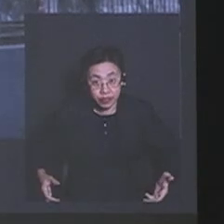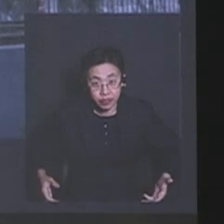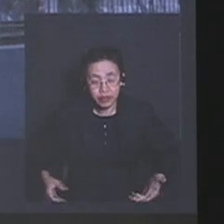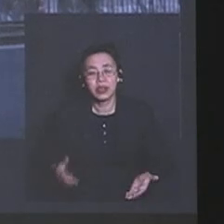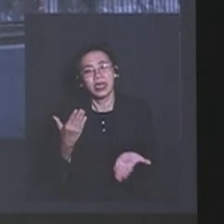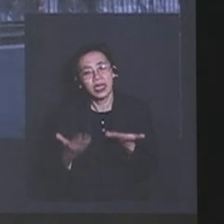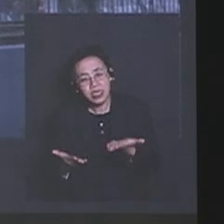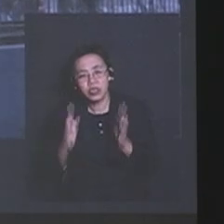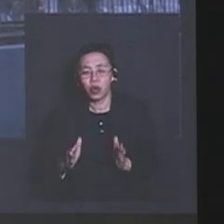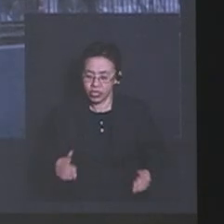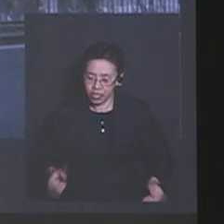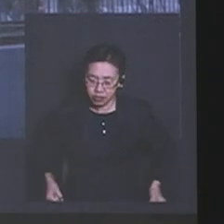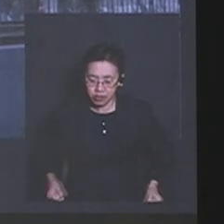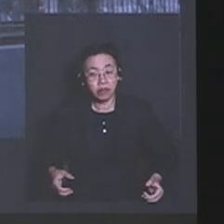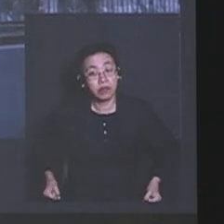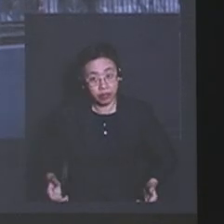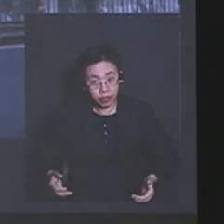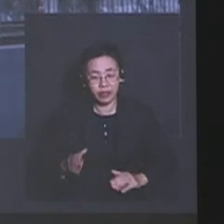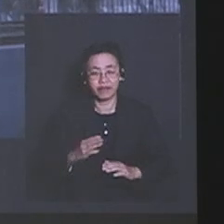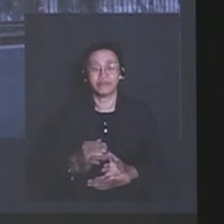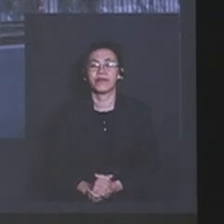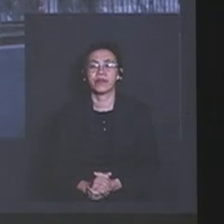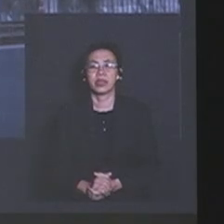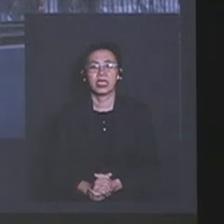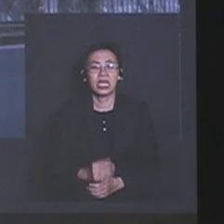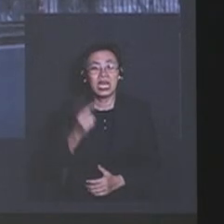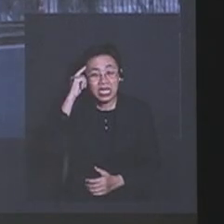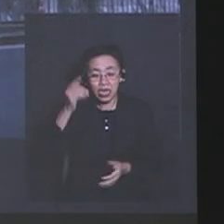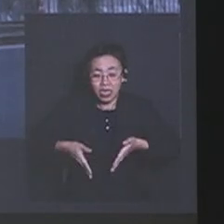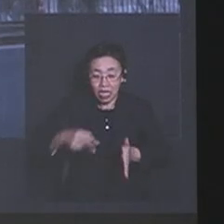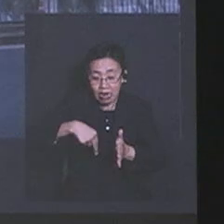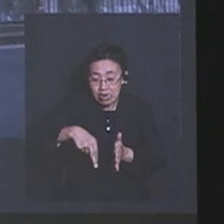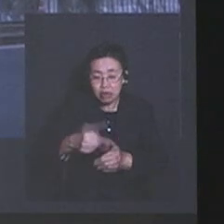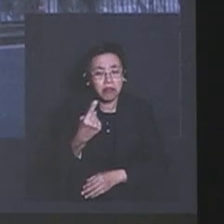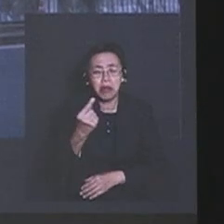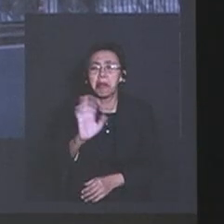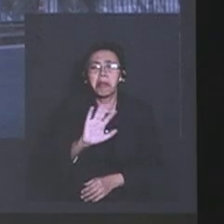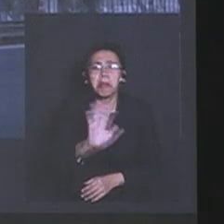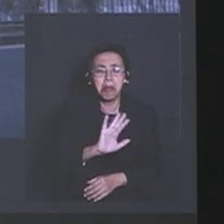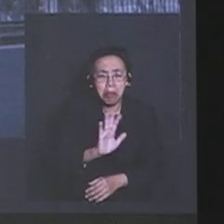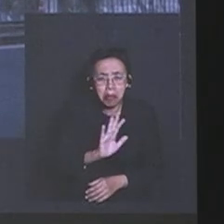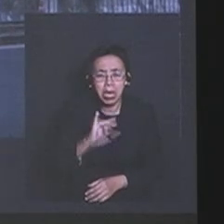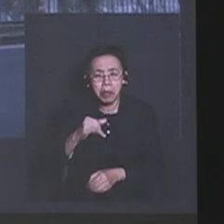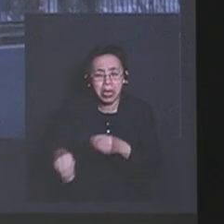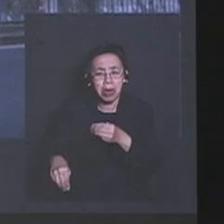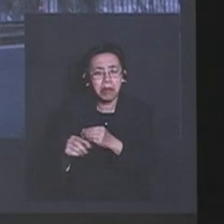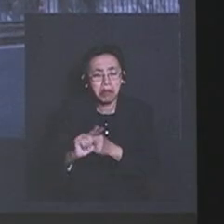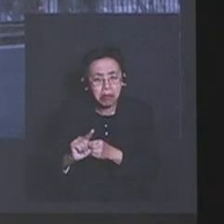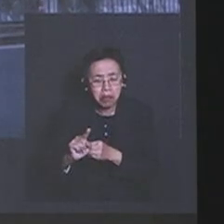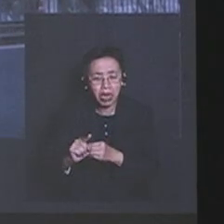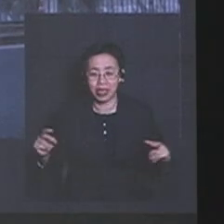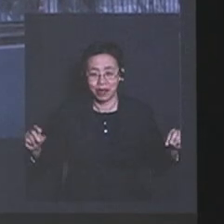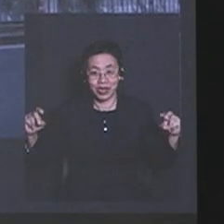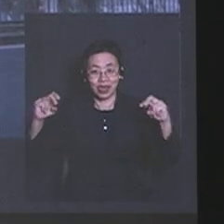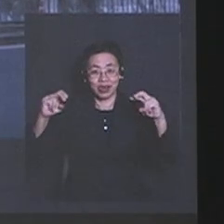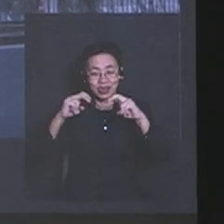In some area, it's not only the walkway. In some area we need skywalk. For example, in the Ratchavithi,